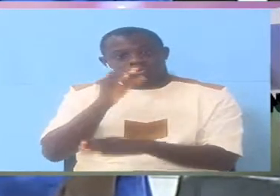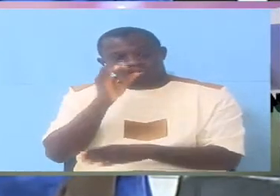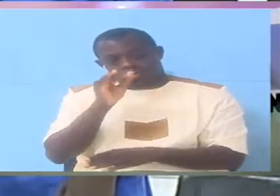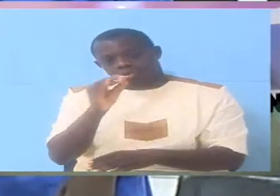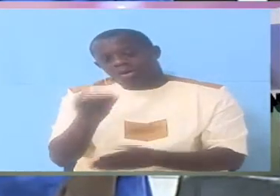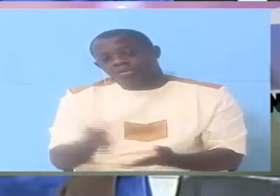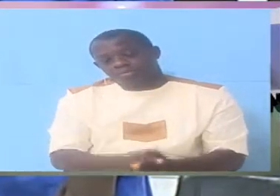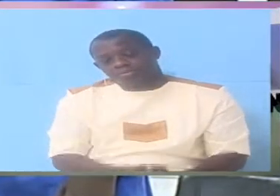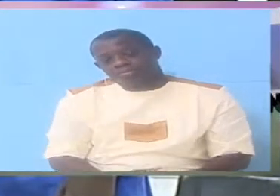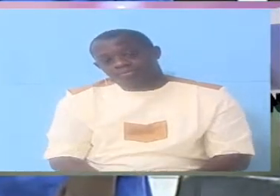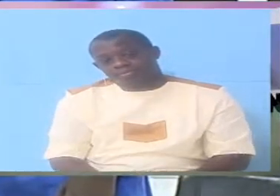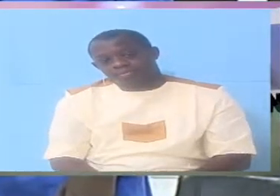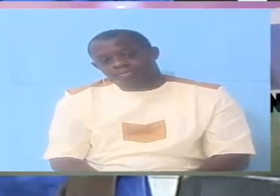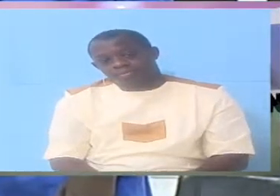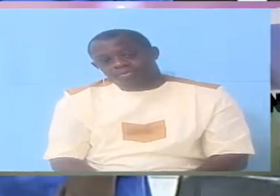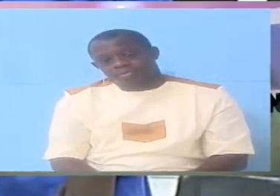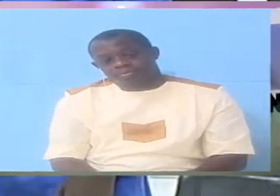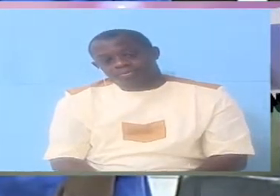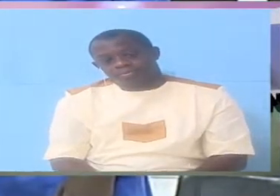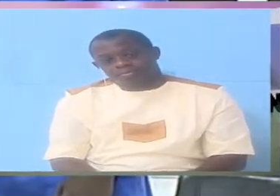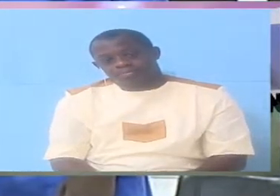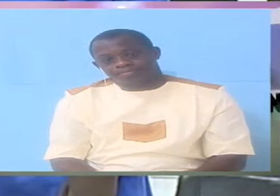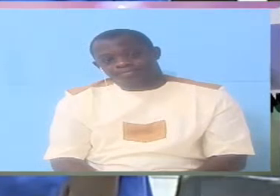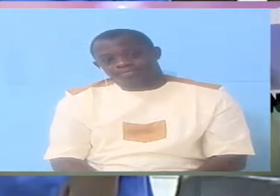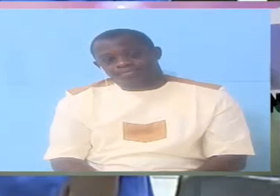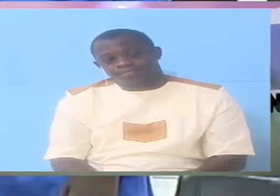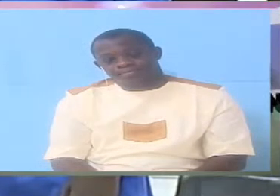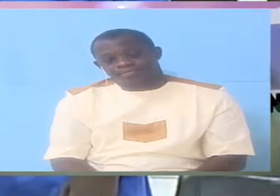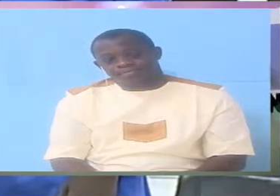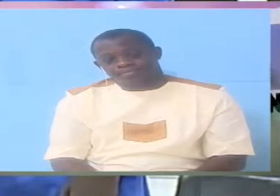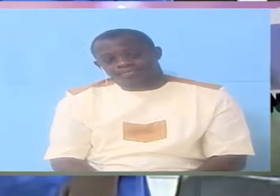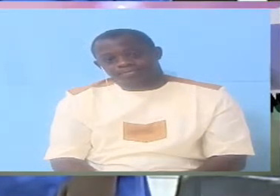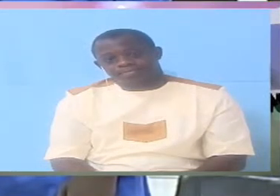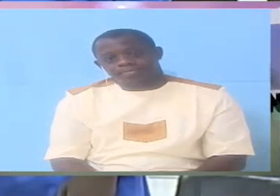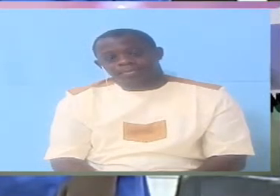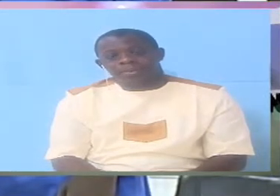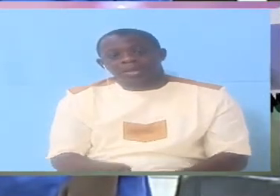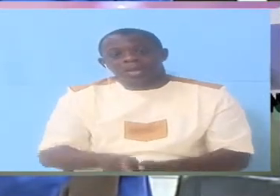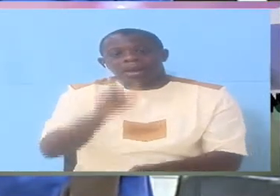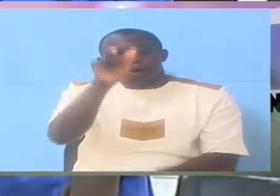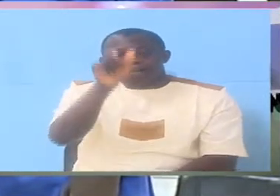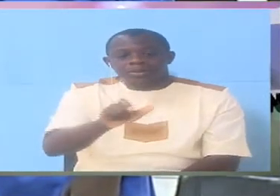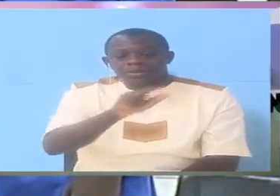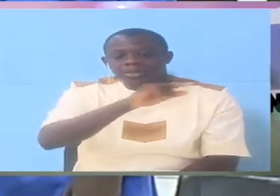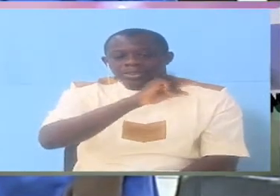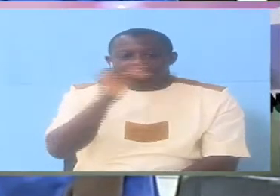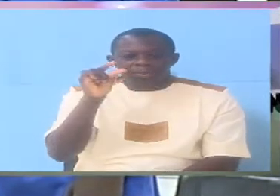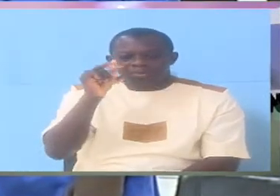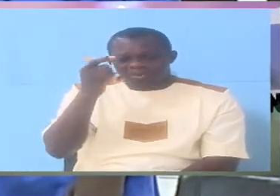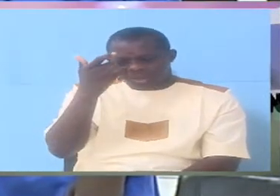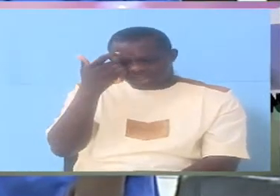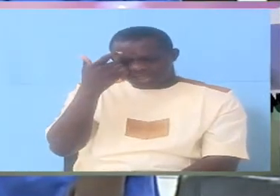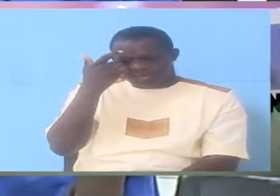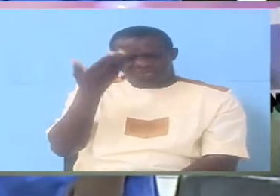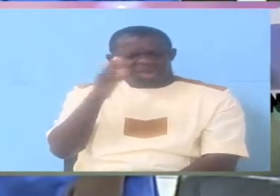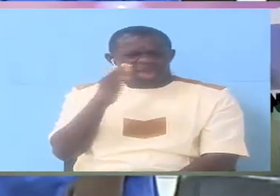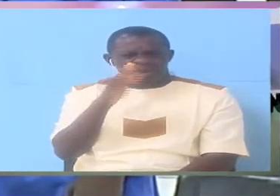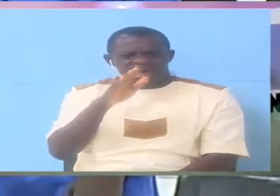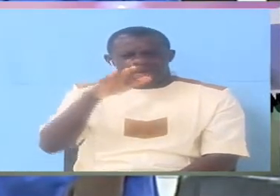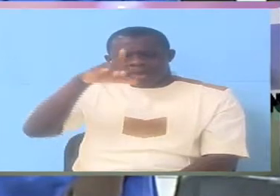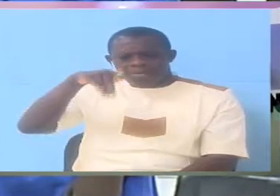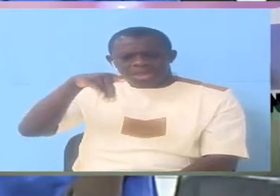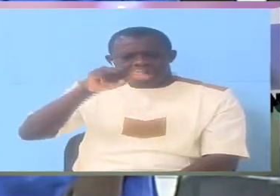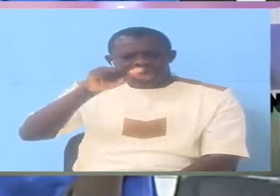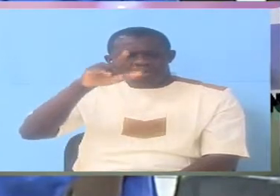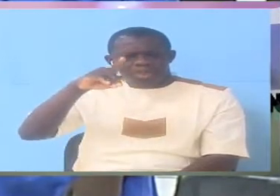slapped and kicked to the extent that some of them were crying that they were going to be killed. At all, maybe, I don't know, Pap